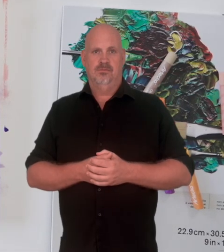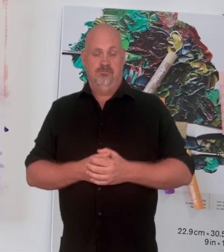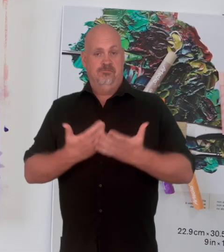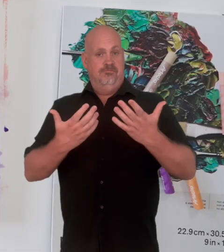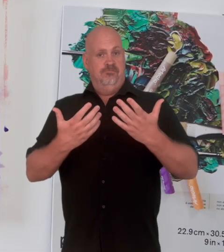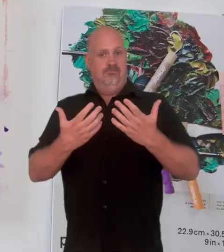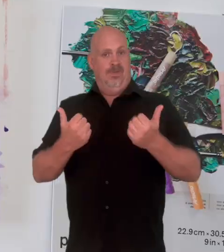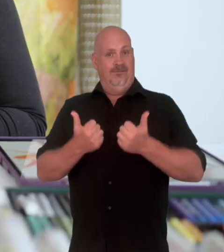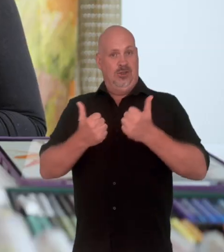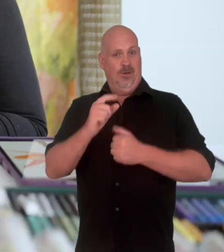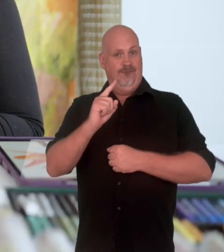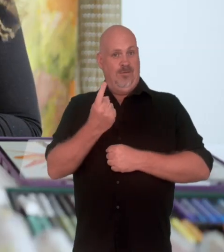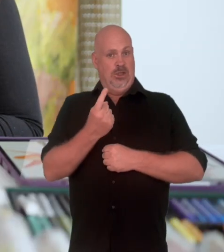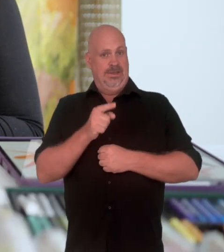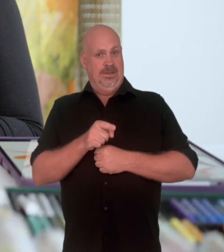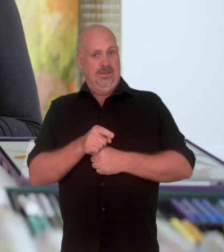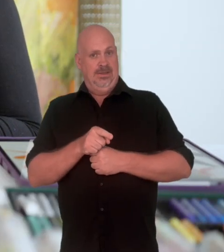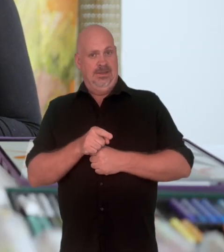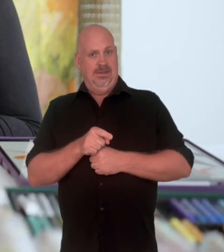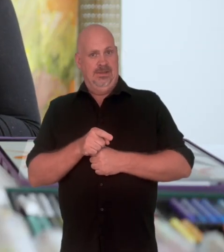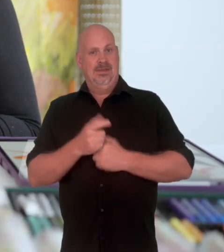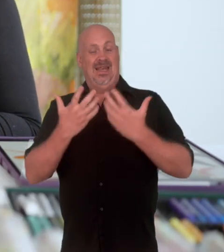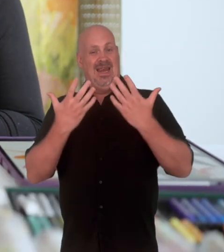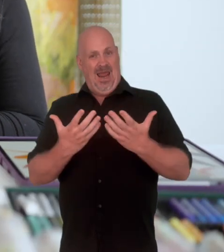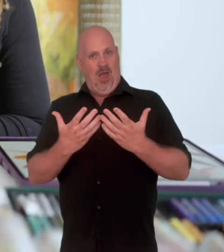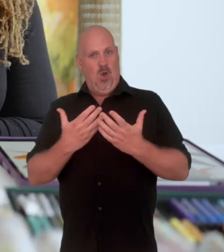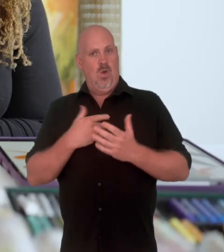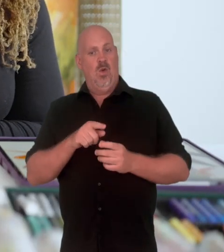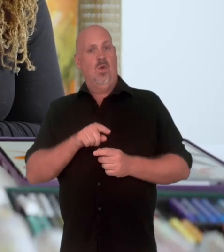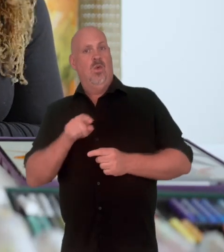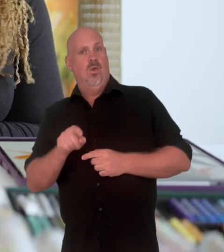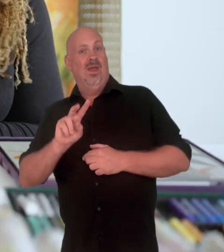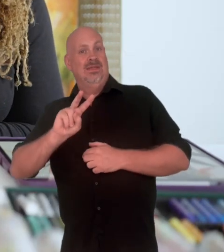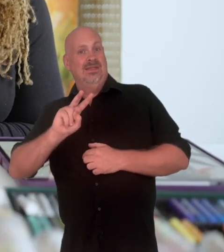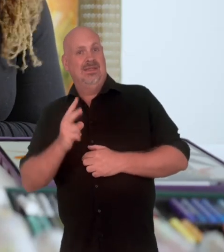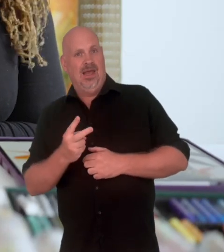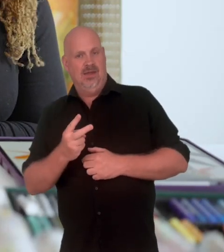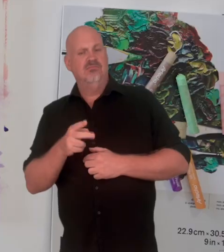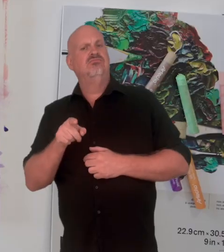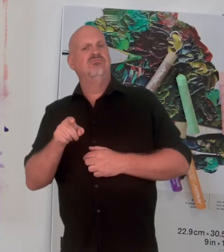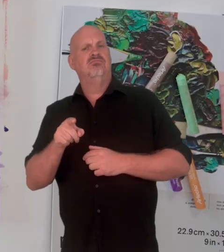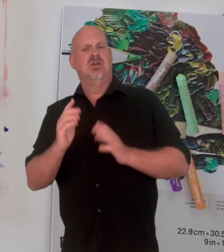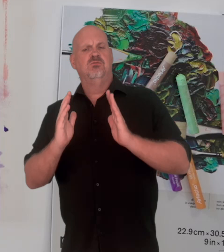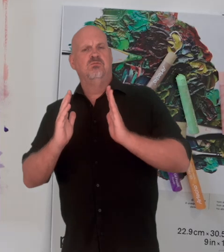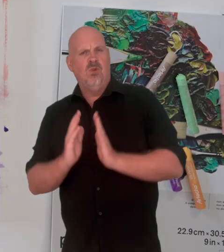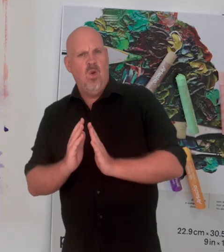We finished the first one, so we will now go on to the second one, which is smaller and much easier.